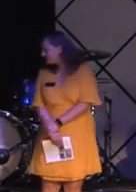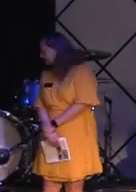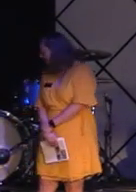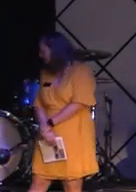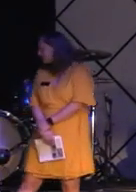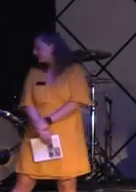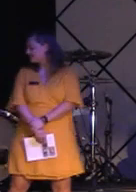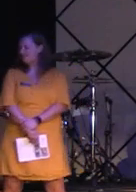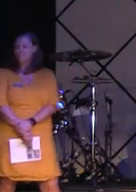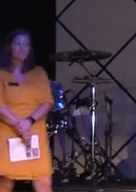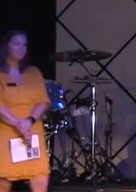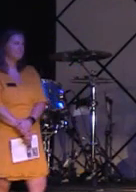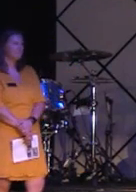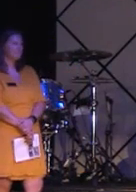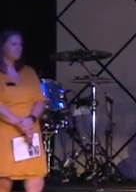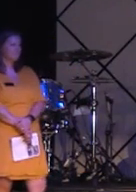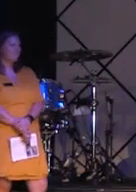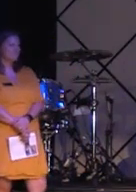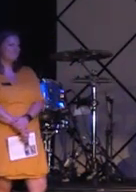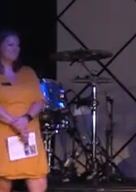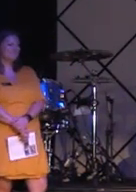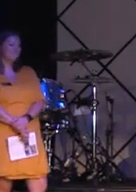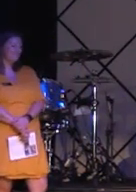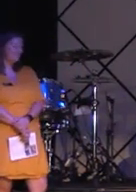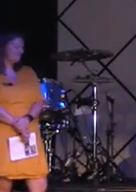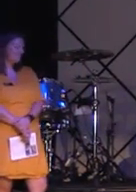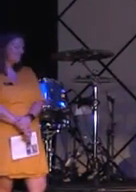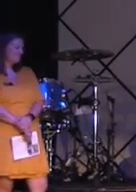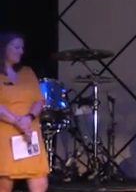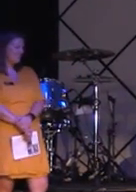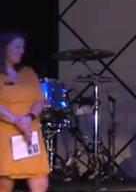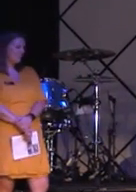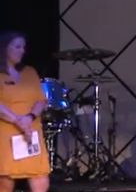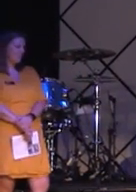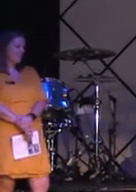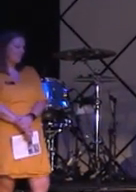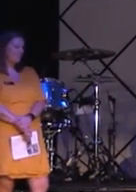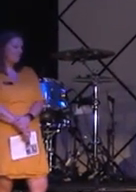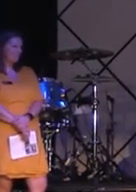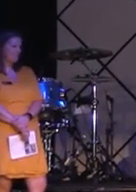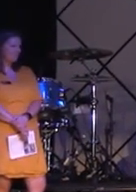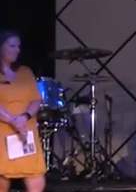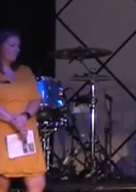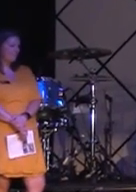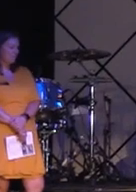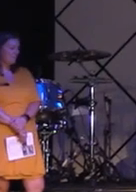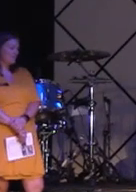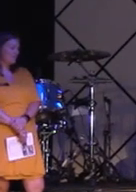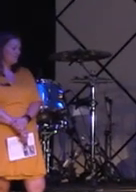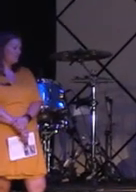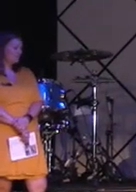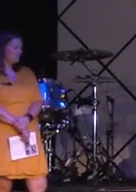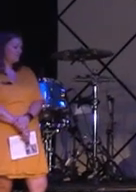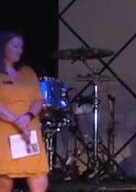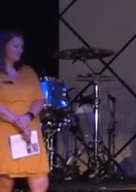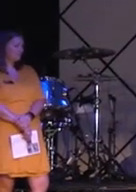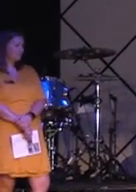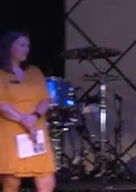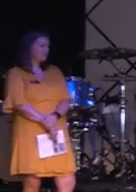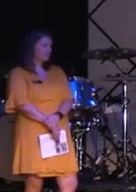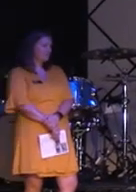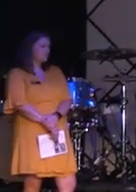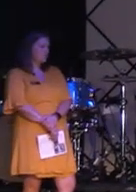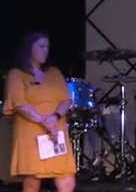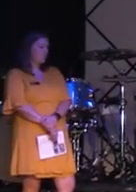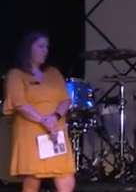was snoring and burping through the night. And then his mom shared with us that after their first weekend